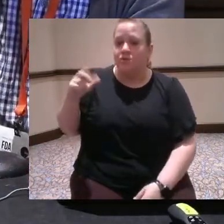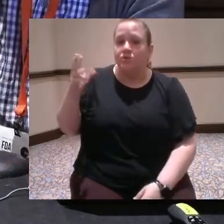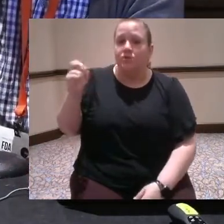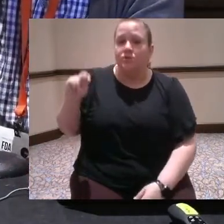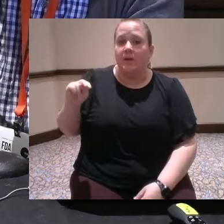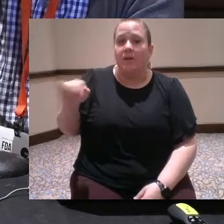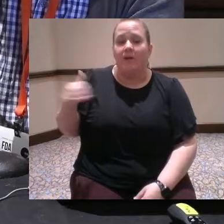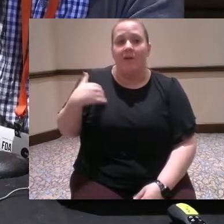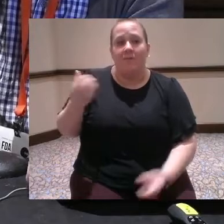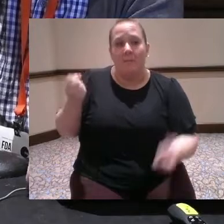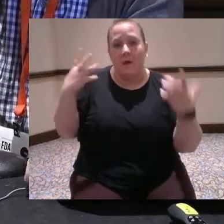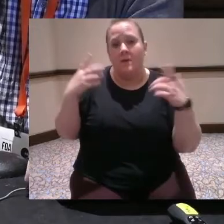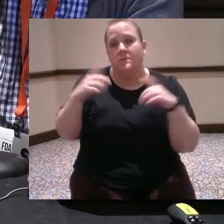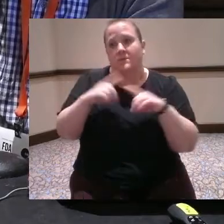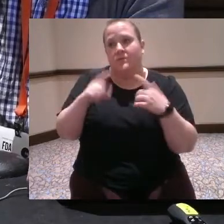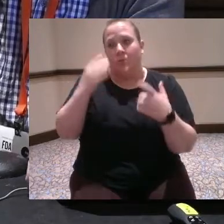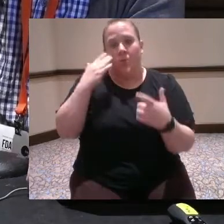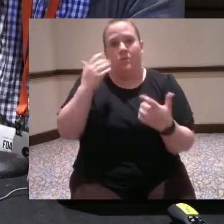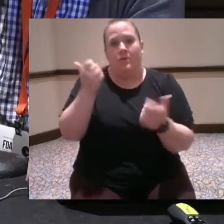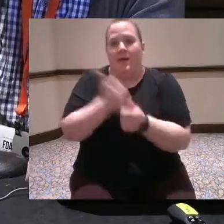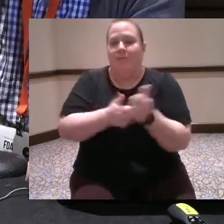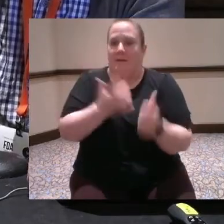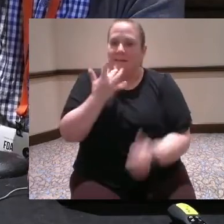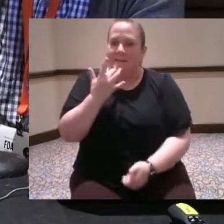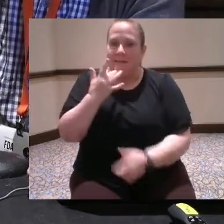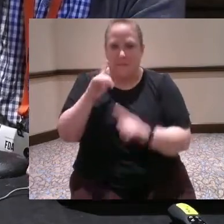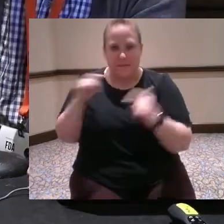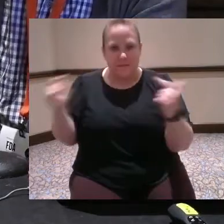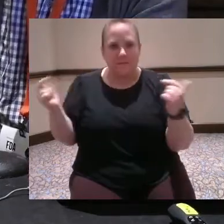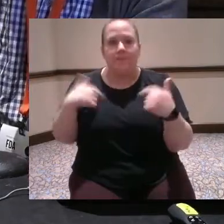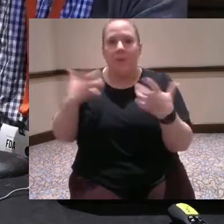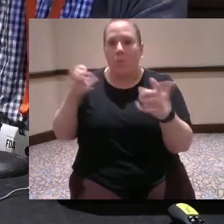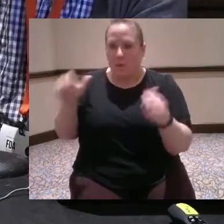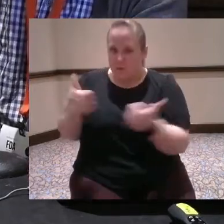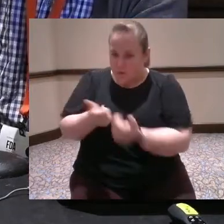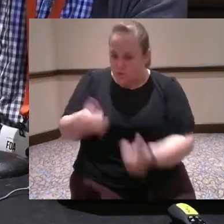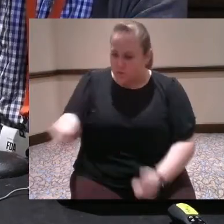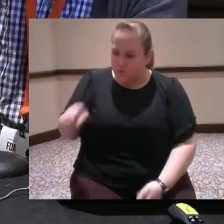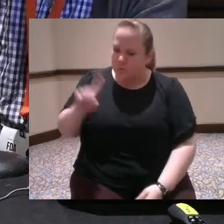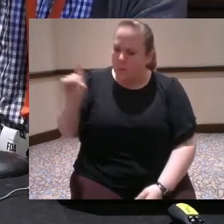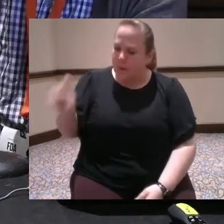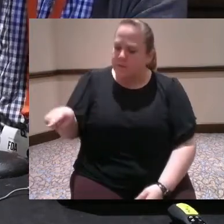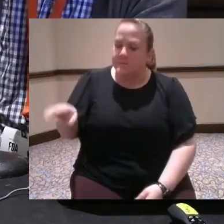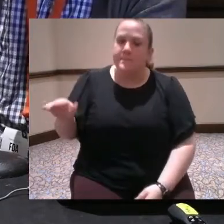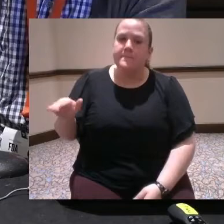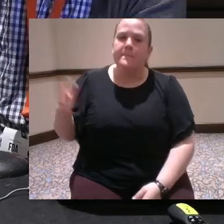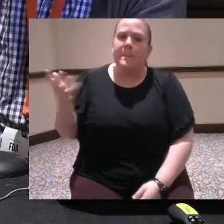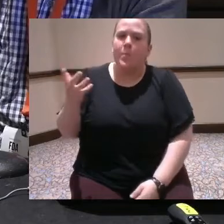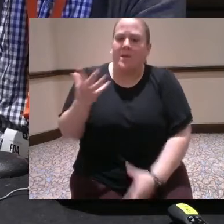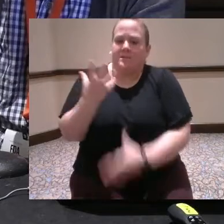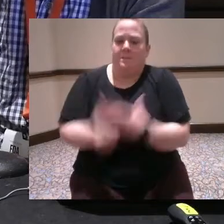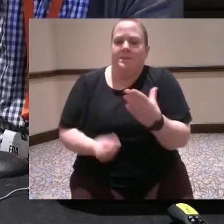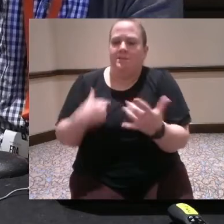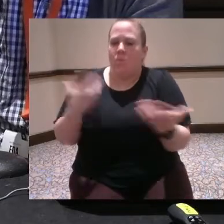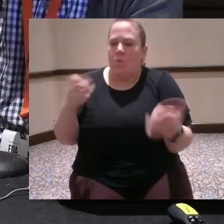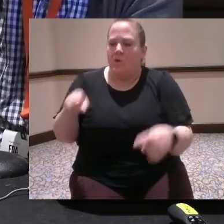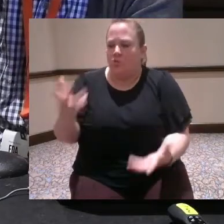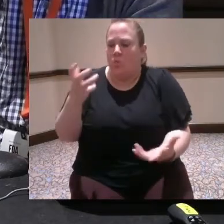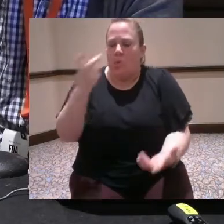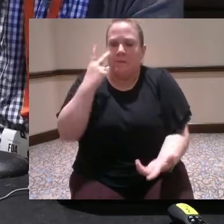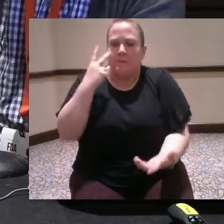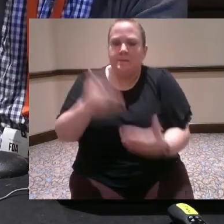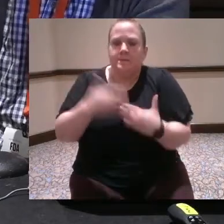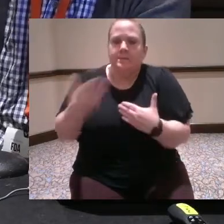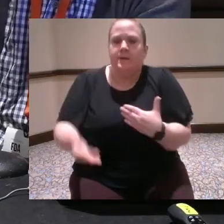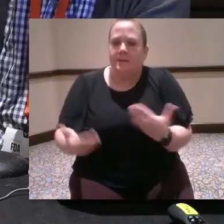different, for almost every taste here. But I want to challenge you to ask you, what is missing? What would you like to see next? What would you